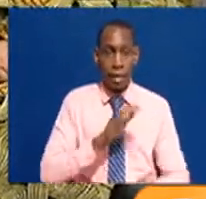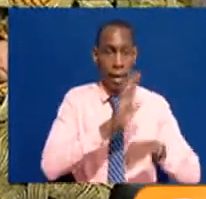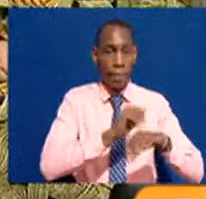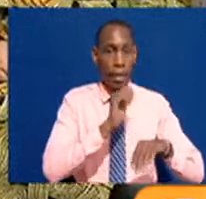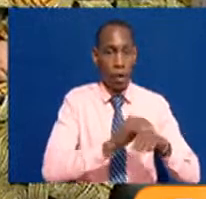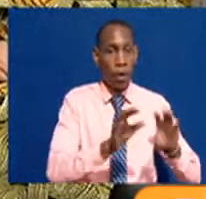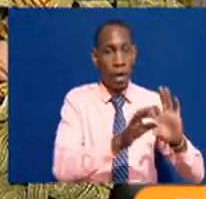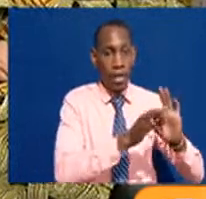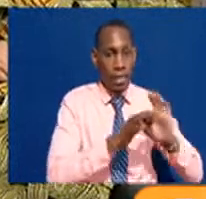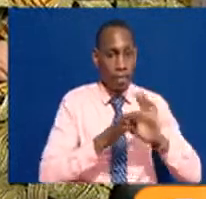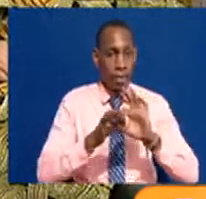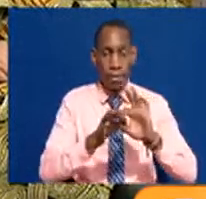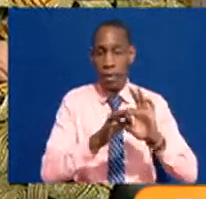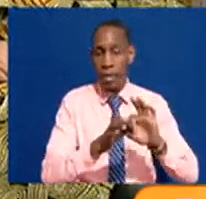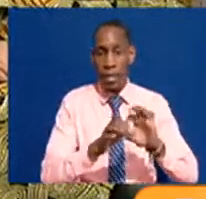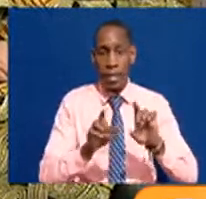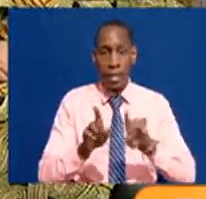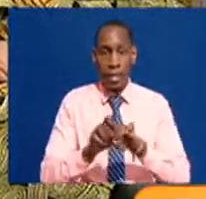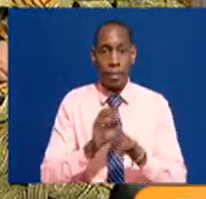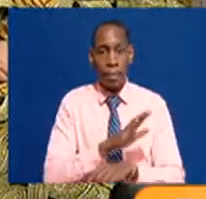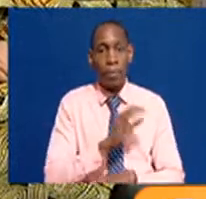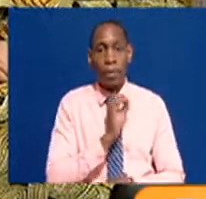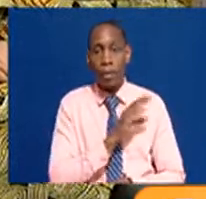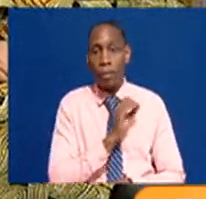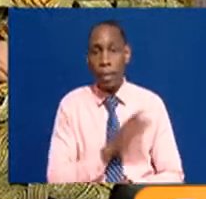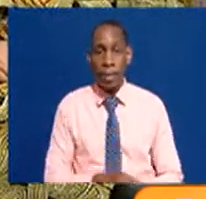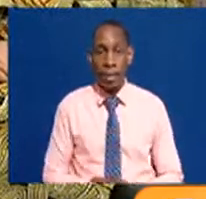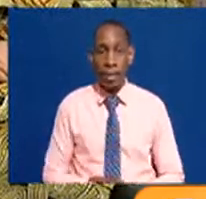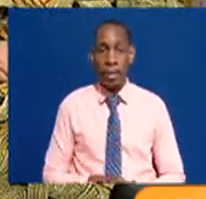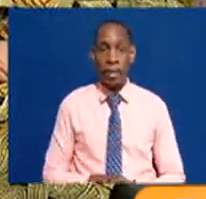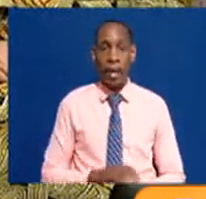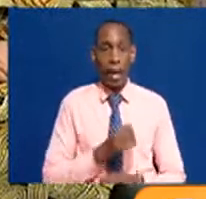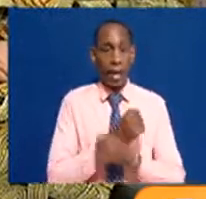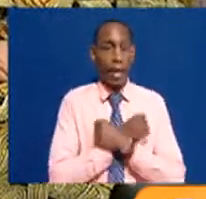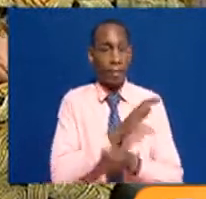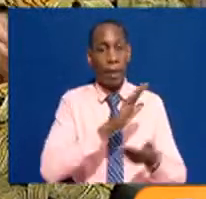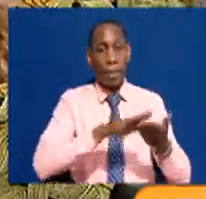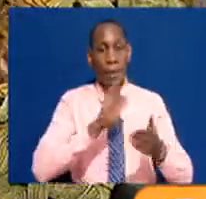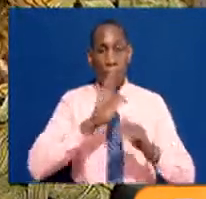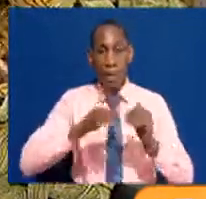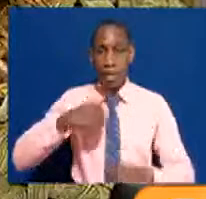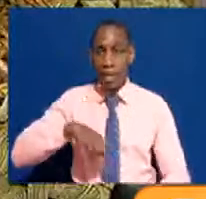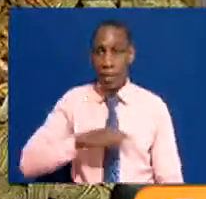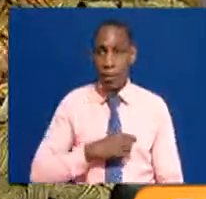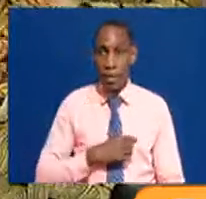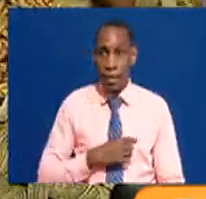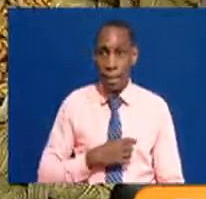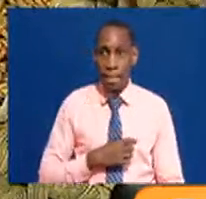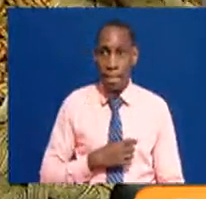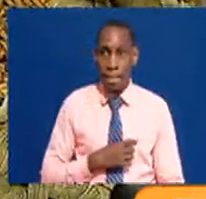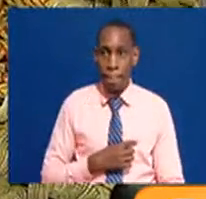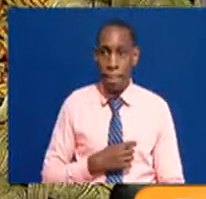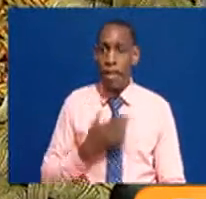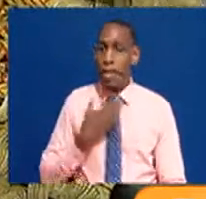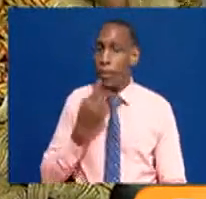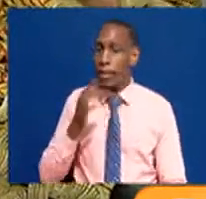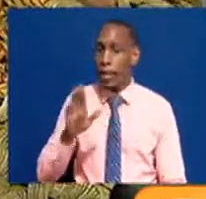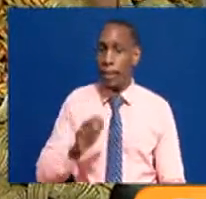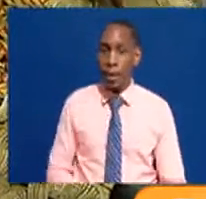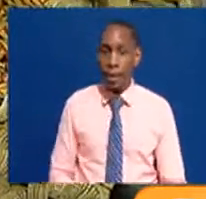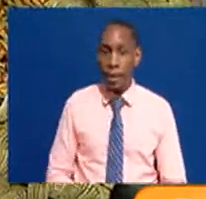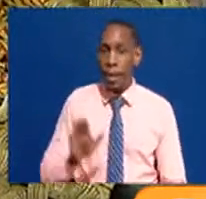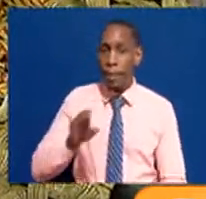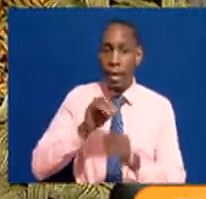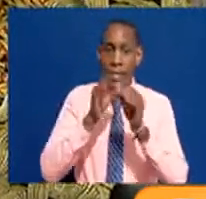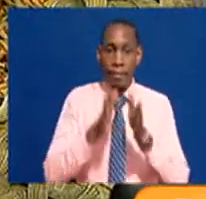Azimios, he's called the... In fact, we are complaining. Because he loves you more than us. Let me tell you, they are investors.